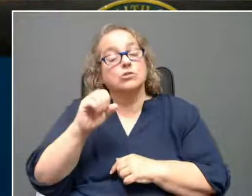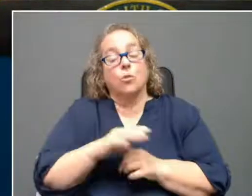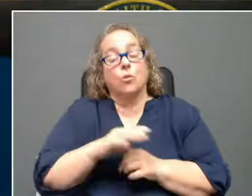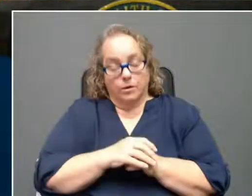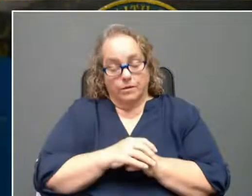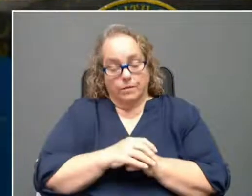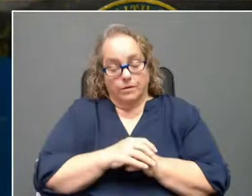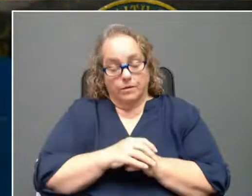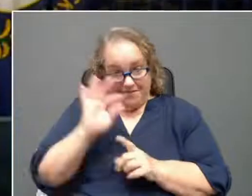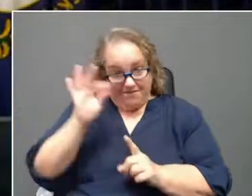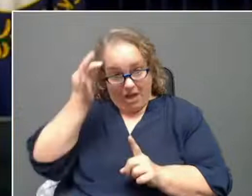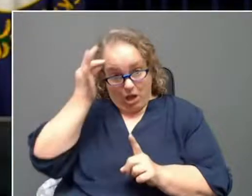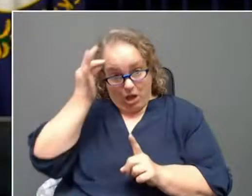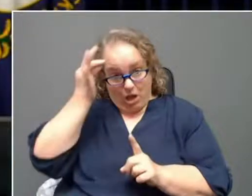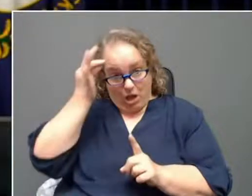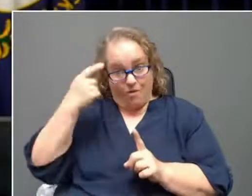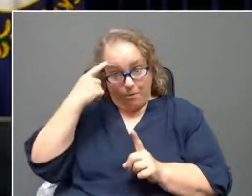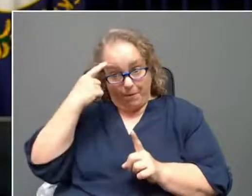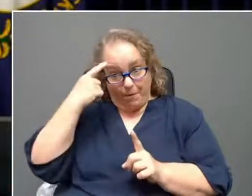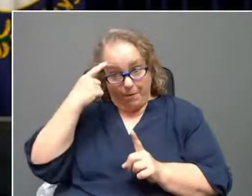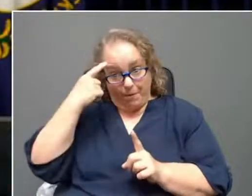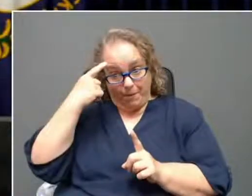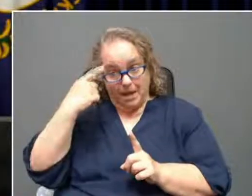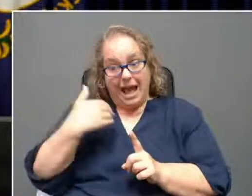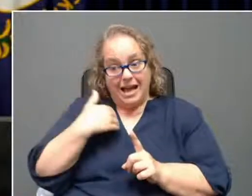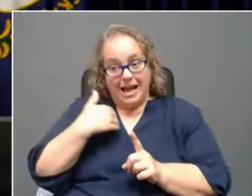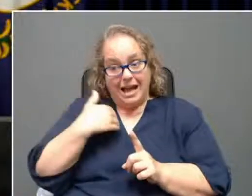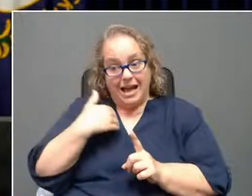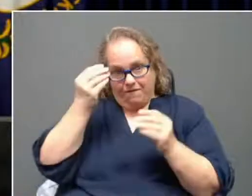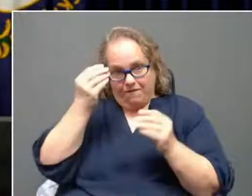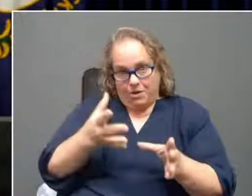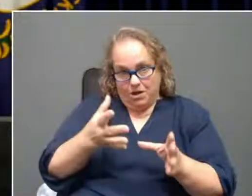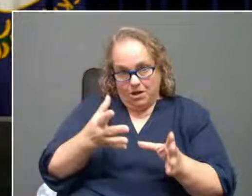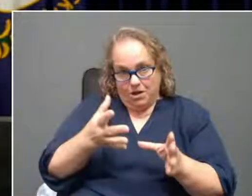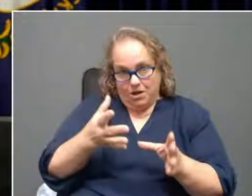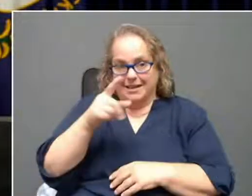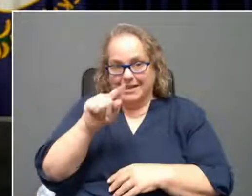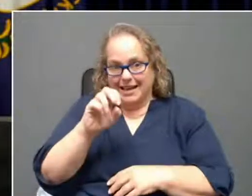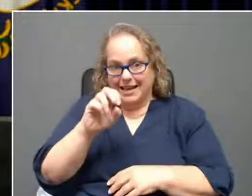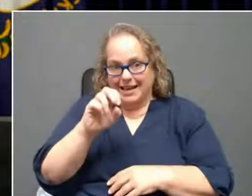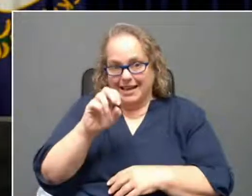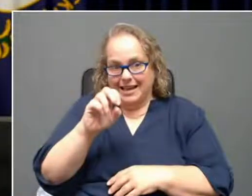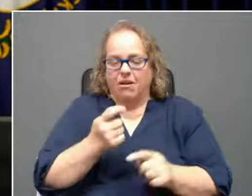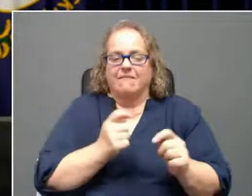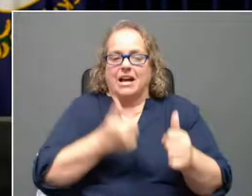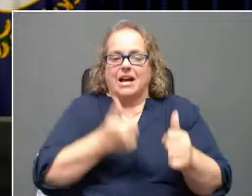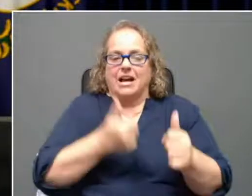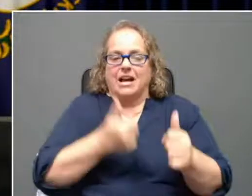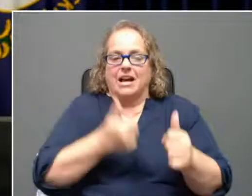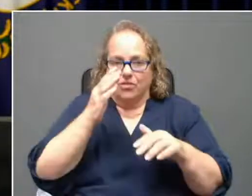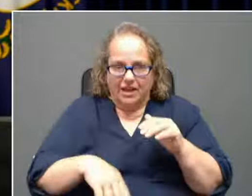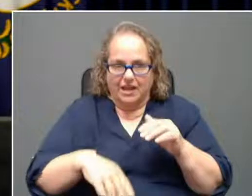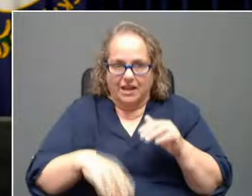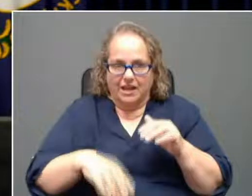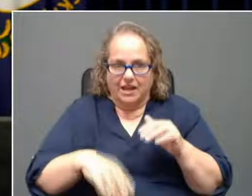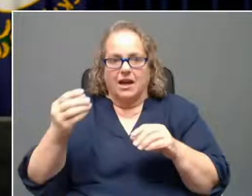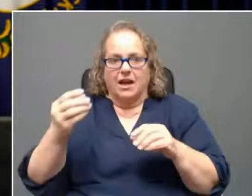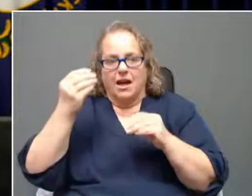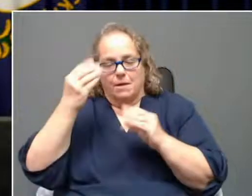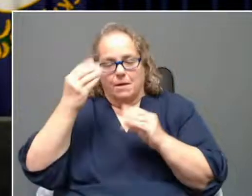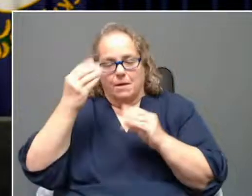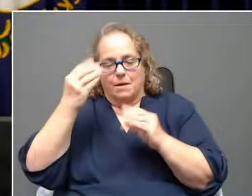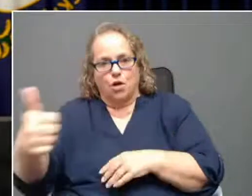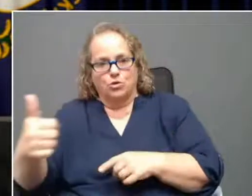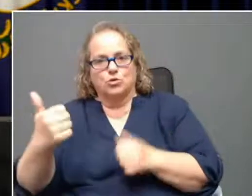federal government has their information updated a little bit faster than they update Tiberius, which gives it to us. On